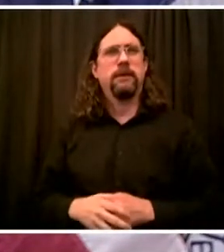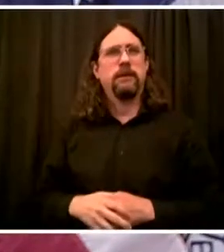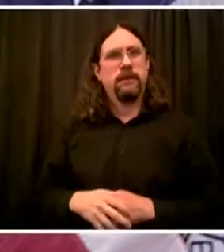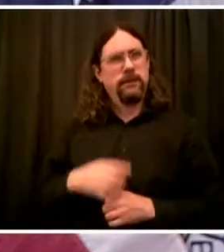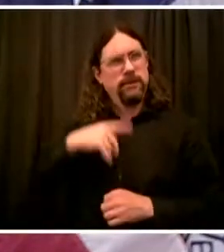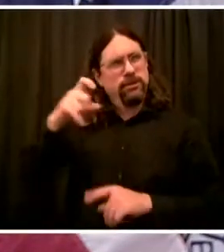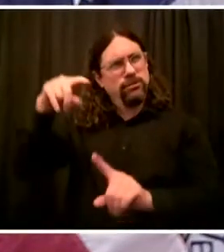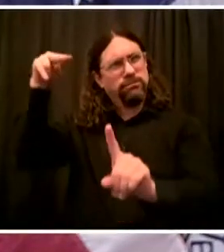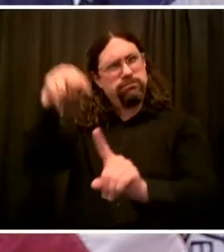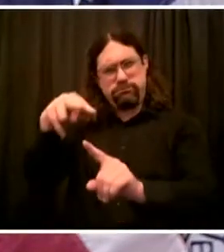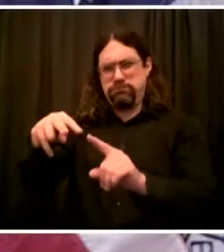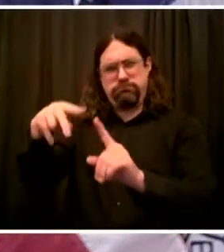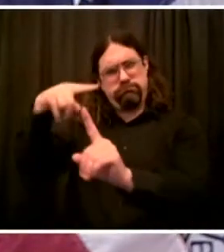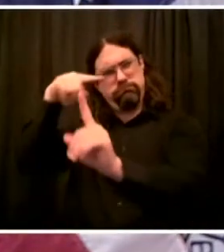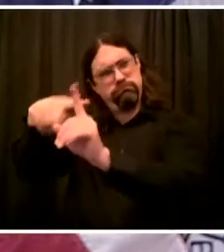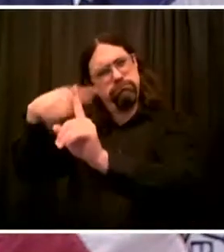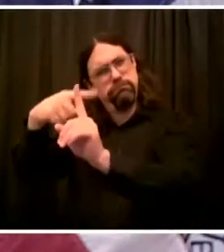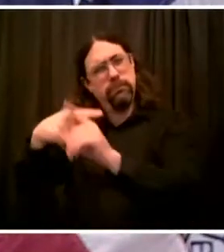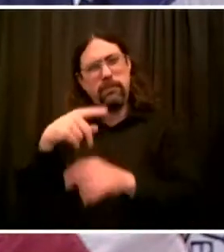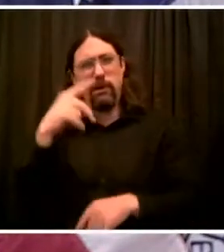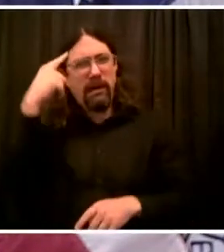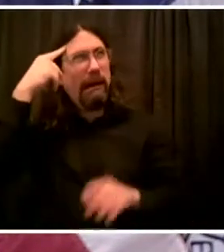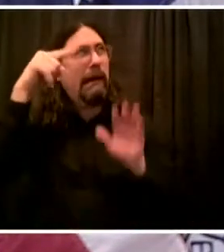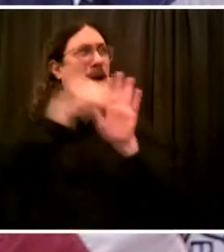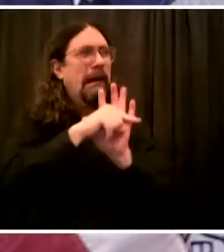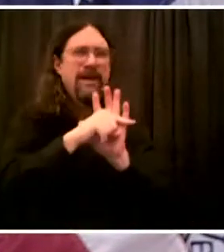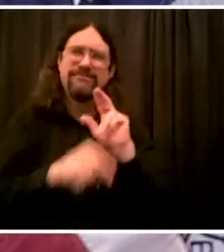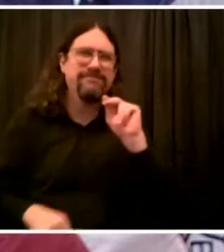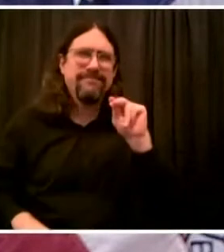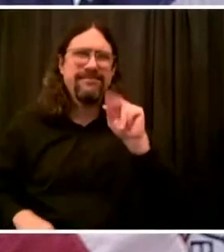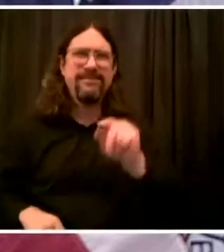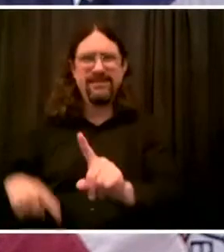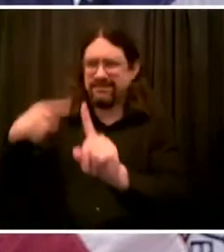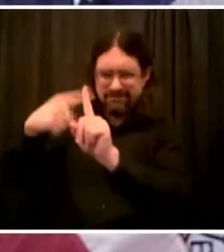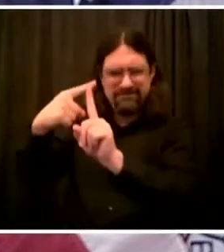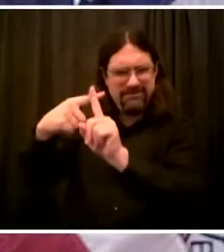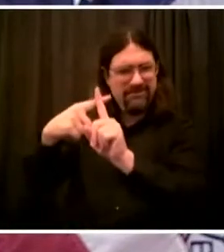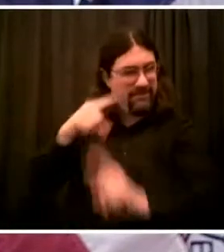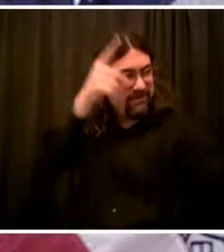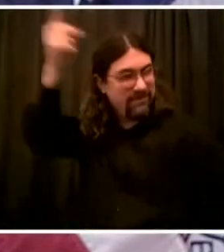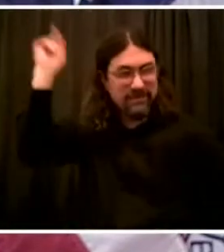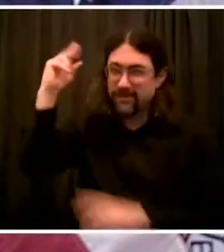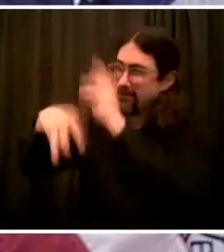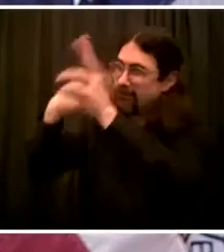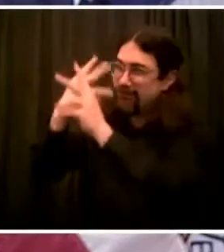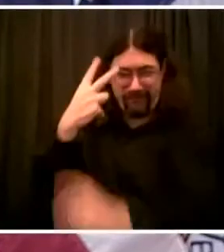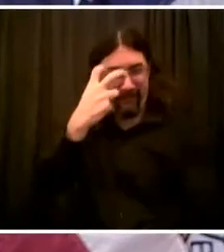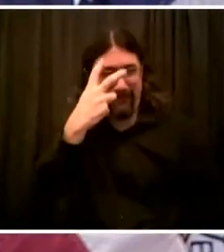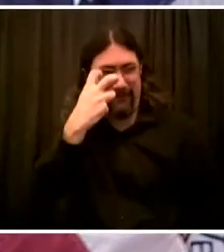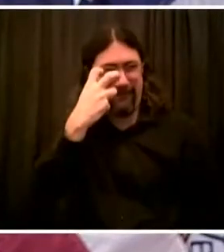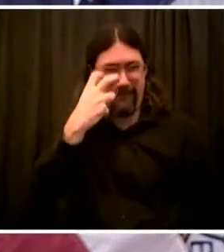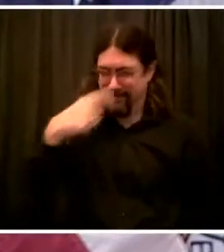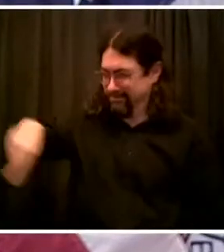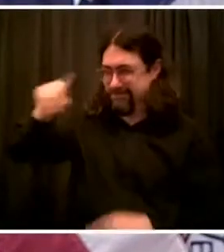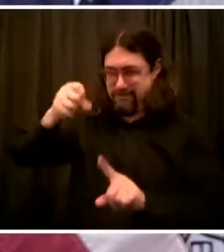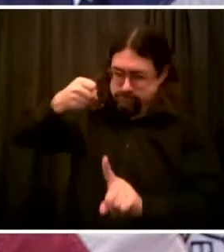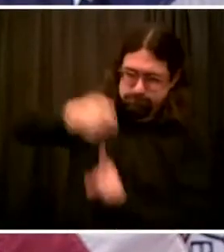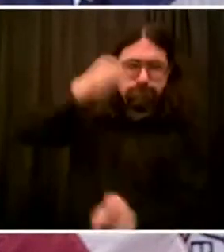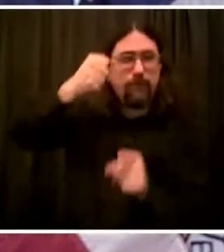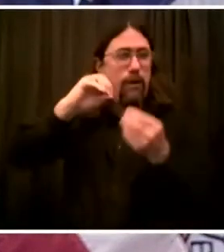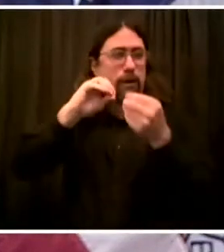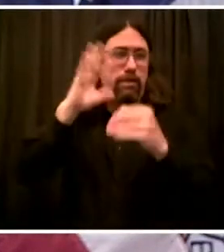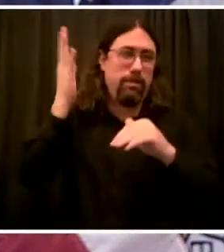their history and recognize the strength of this place and our people. And I predict that we will not overcome only, but